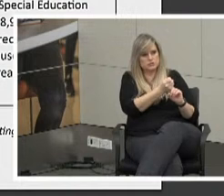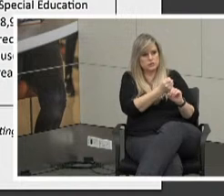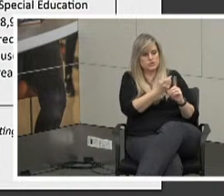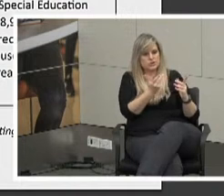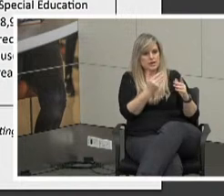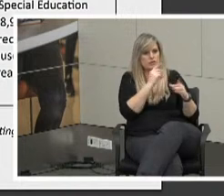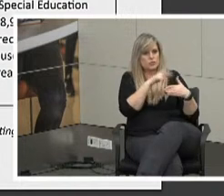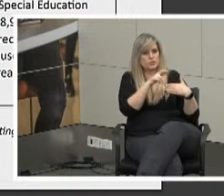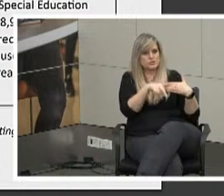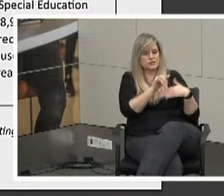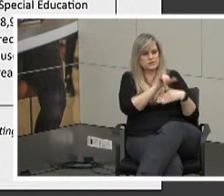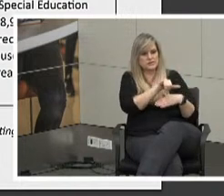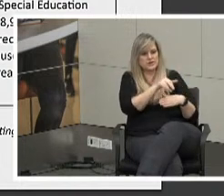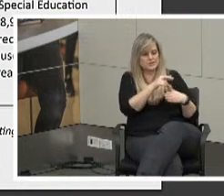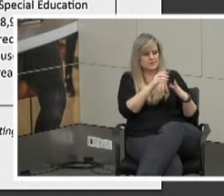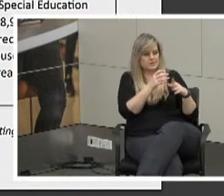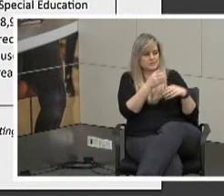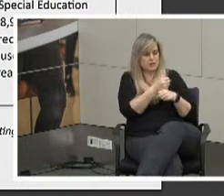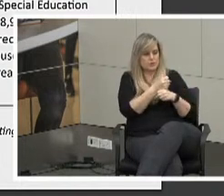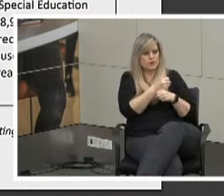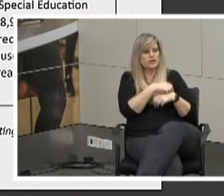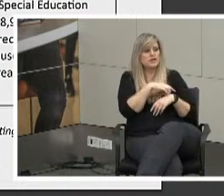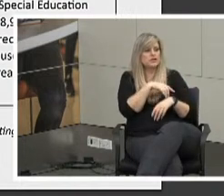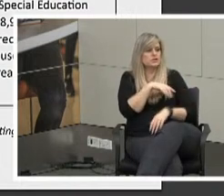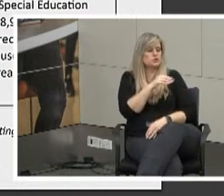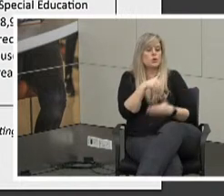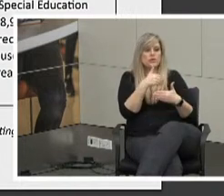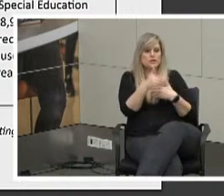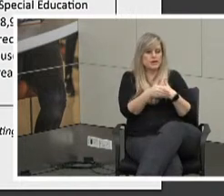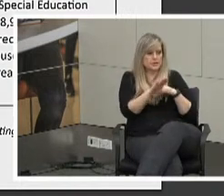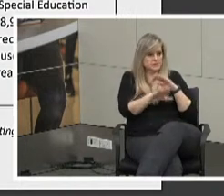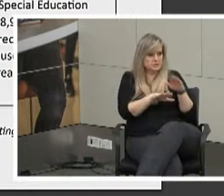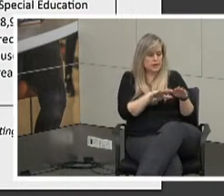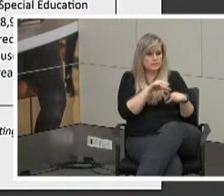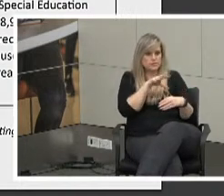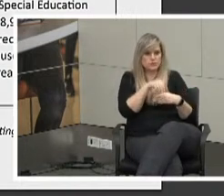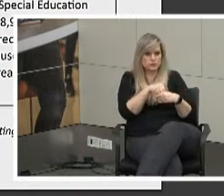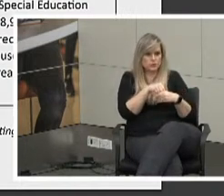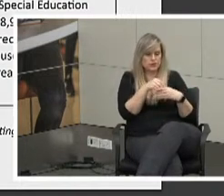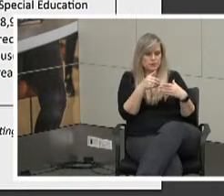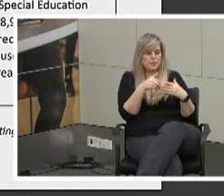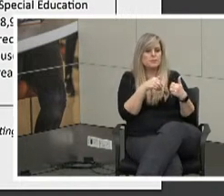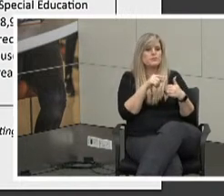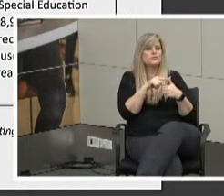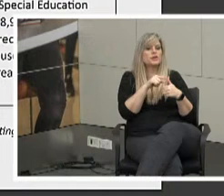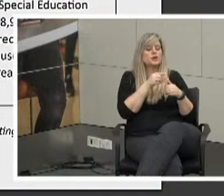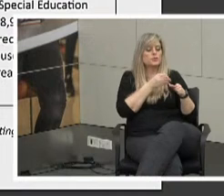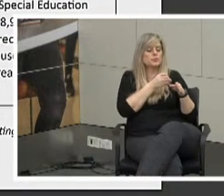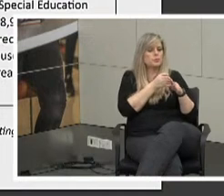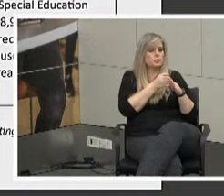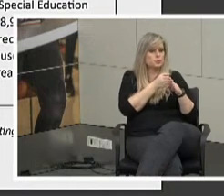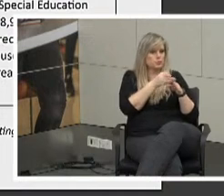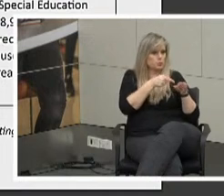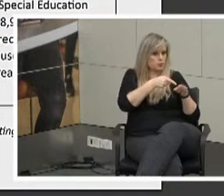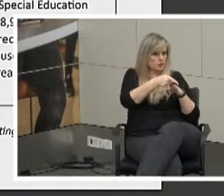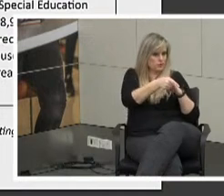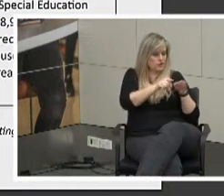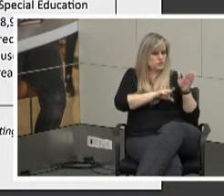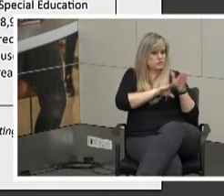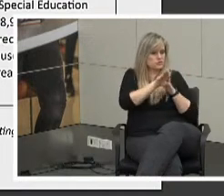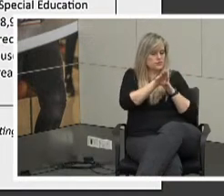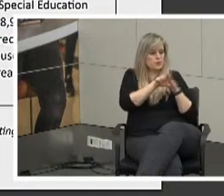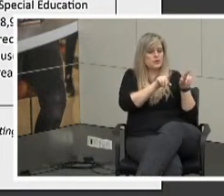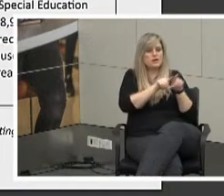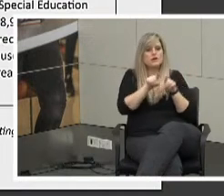that summary um and those next steps included um professional development as